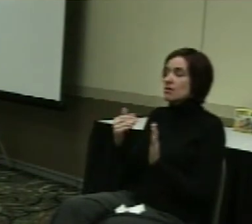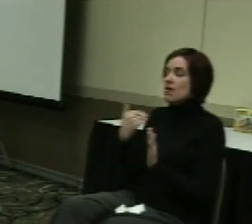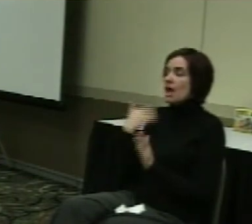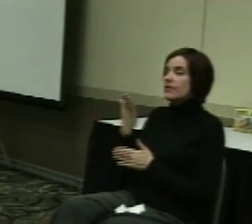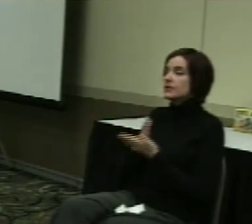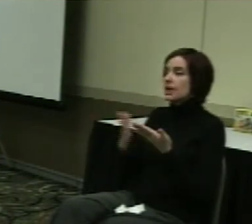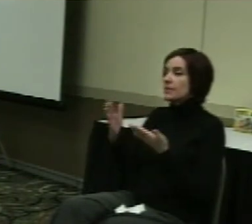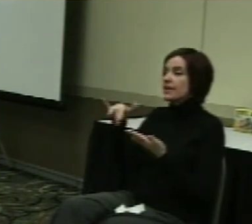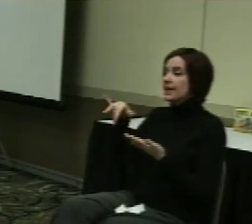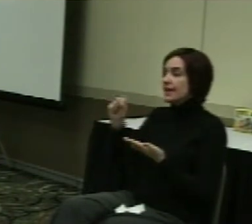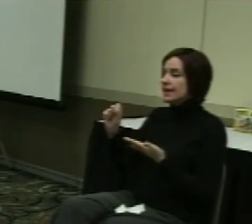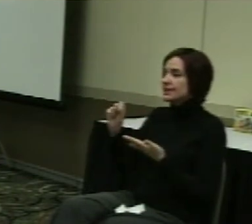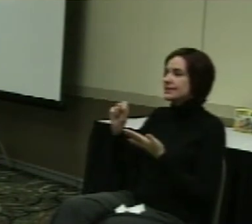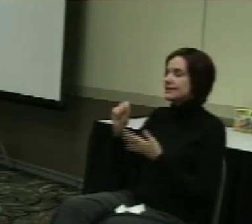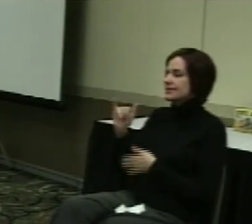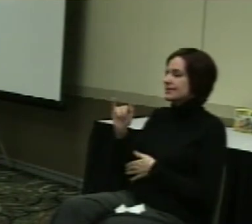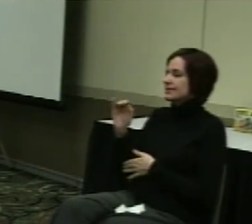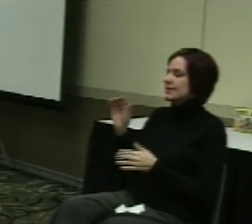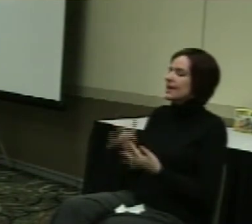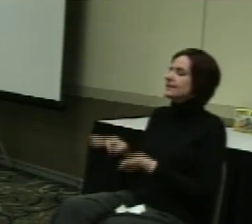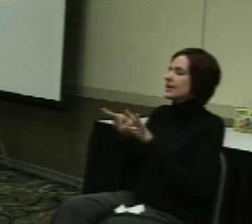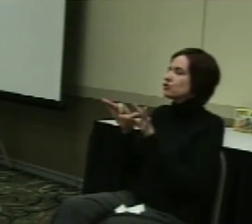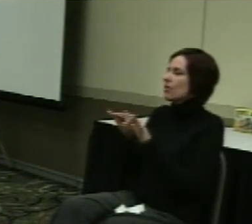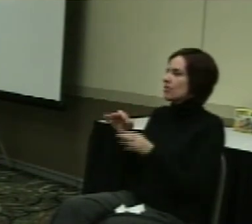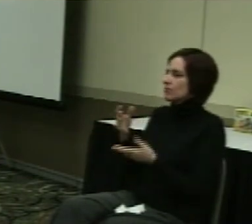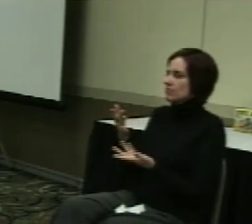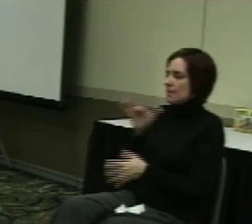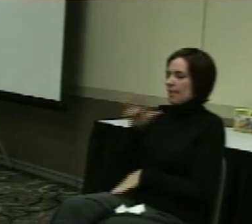something is essential. Could somebody fill that in, I wonder?